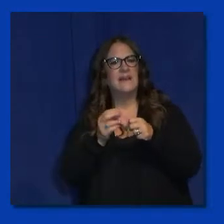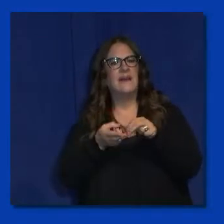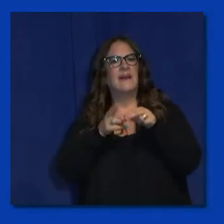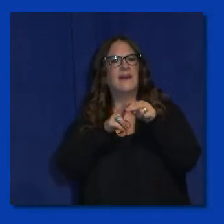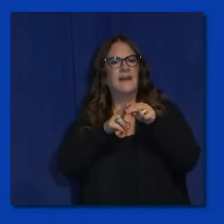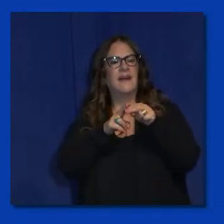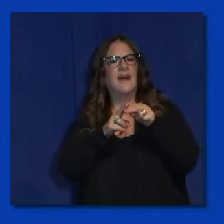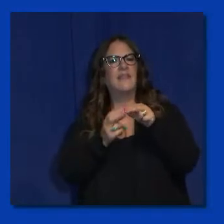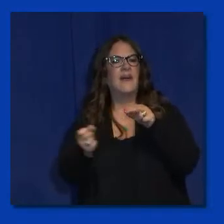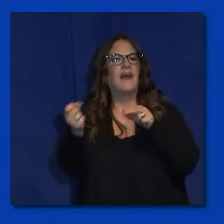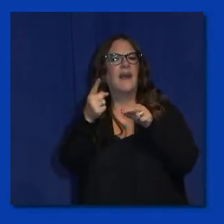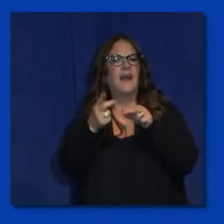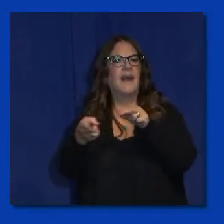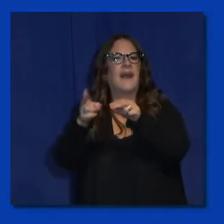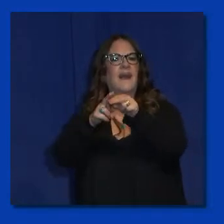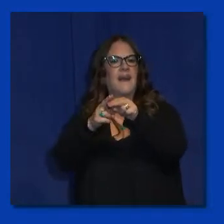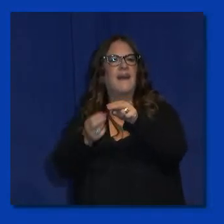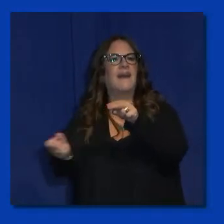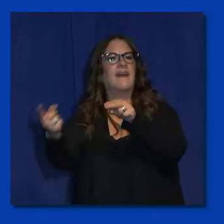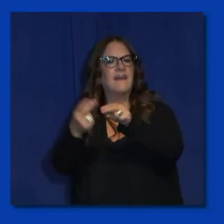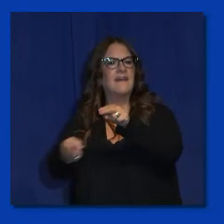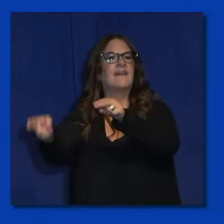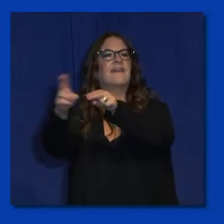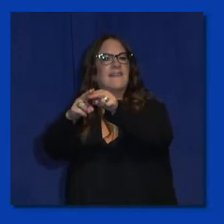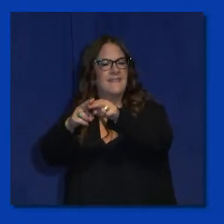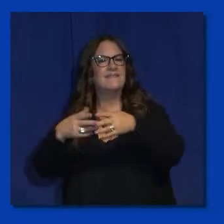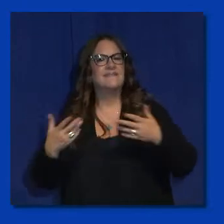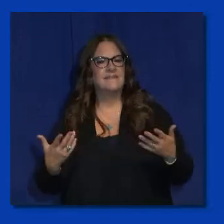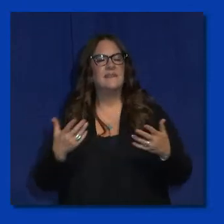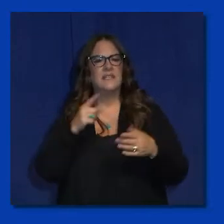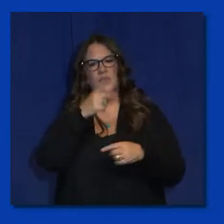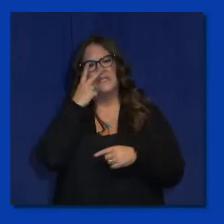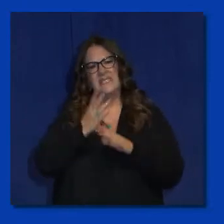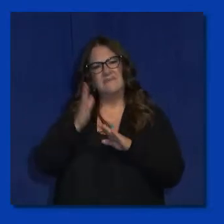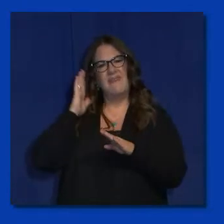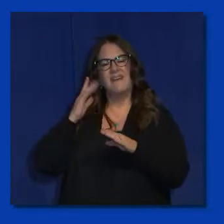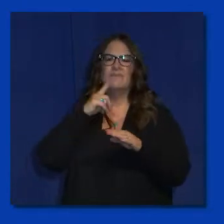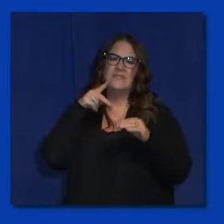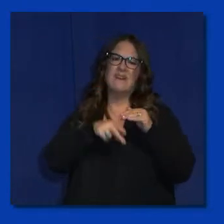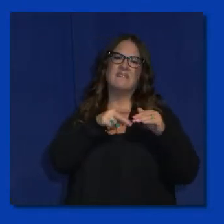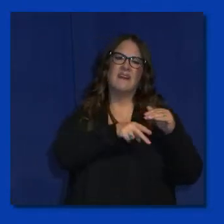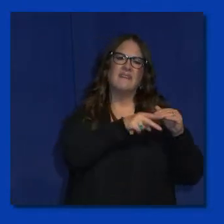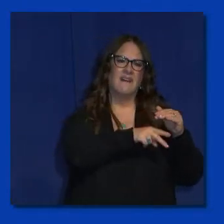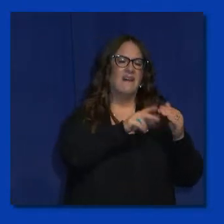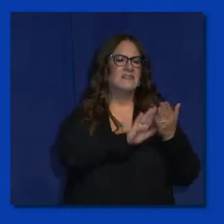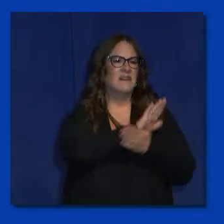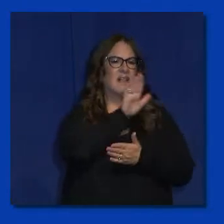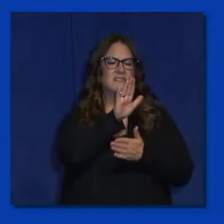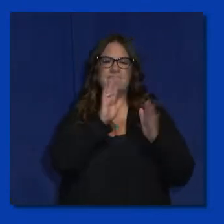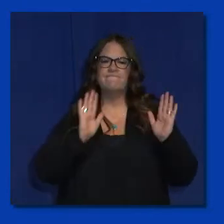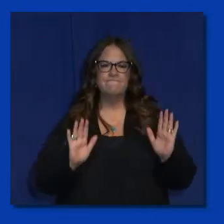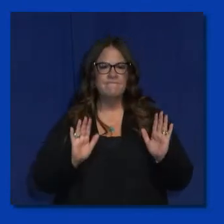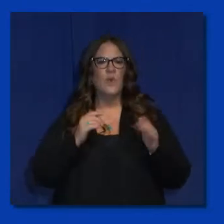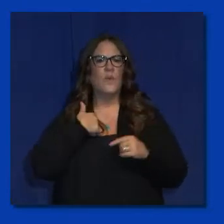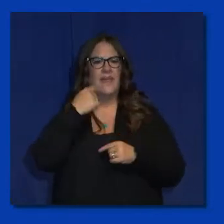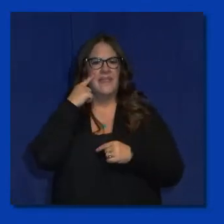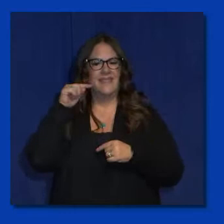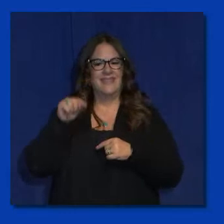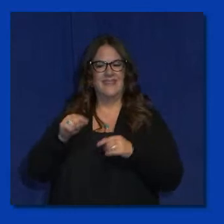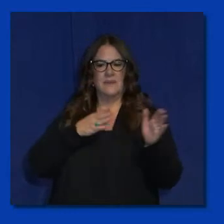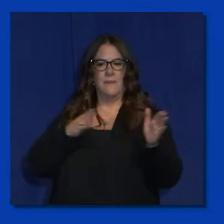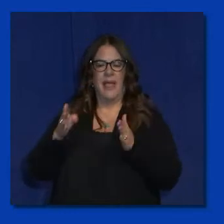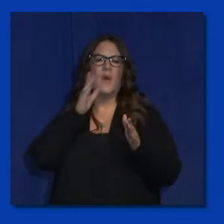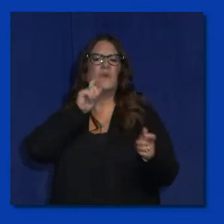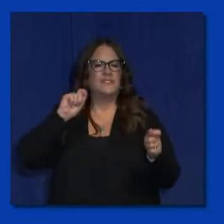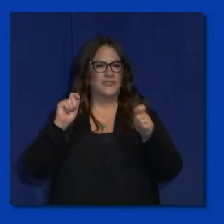some of the 2, 3, 0% you've seen or cuts in the past. And we think this will be a game changer.